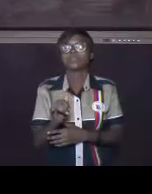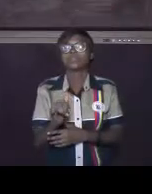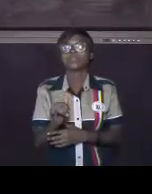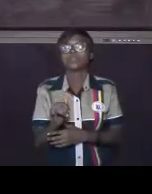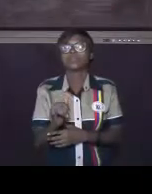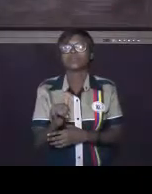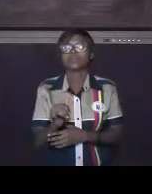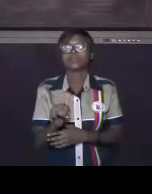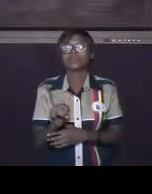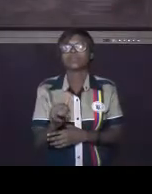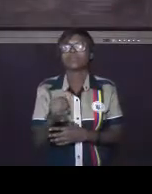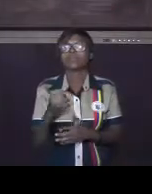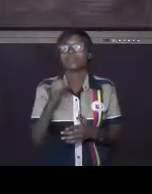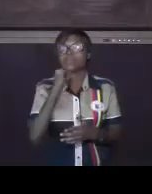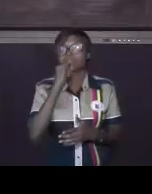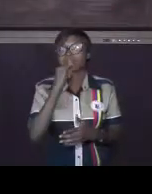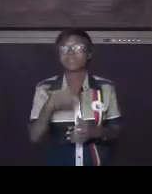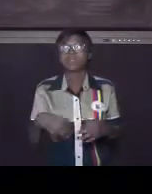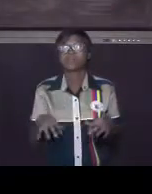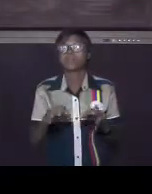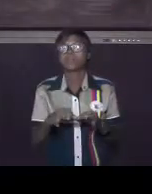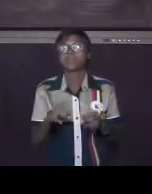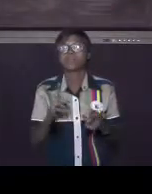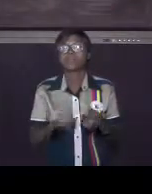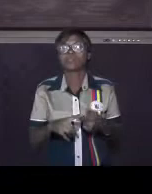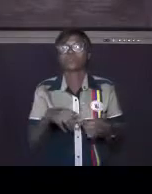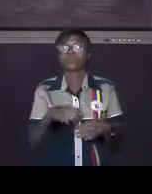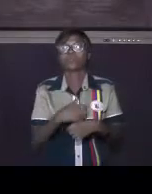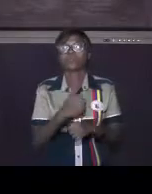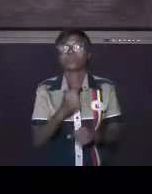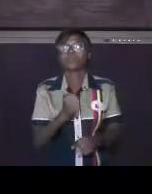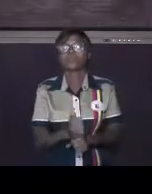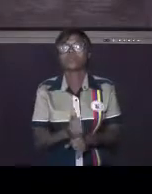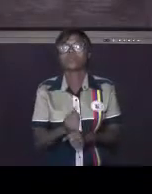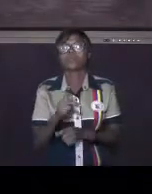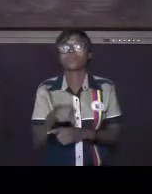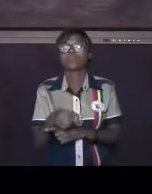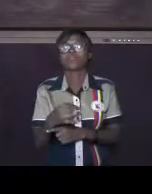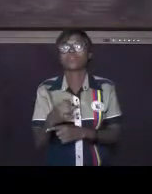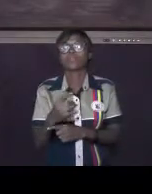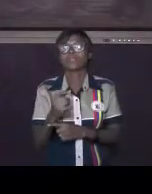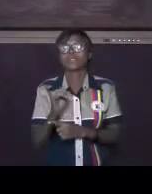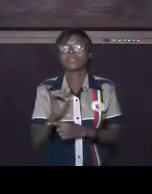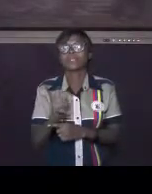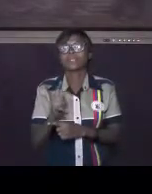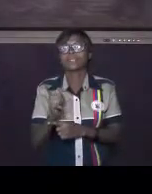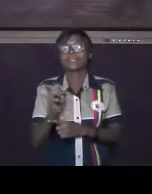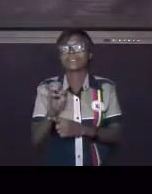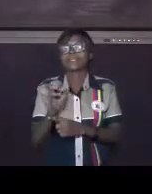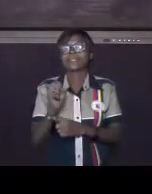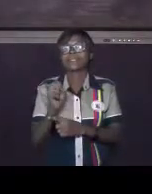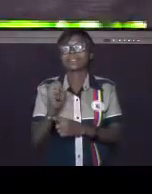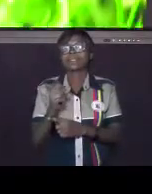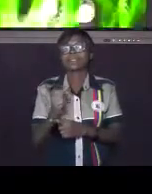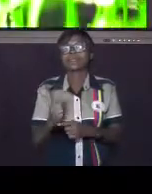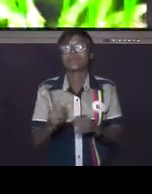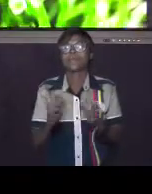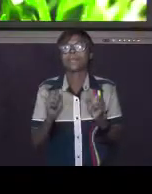Humidity is the next. Humidity is important to make photosynthesis